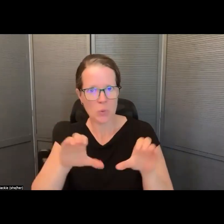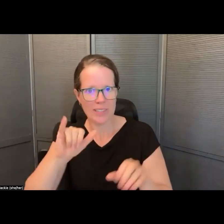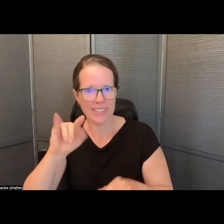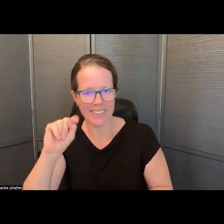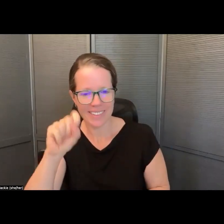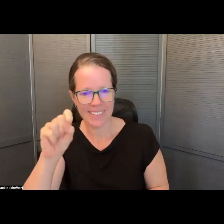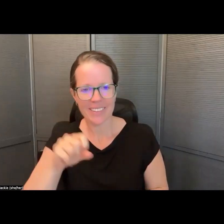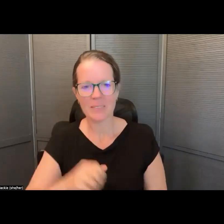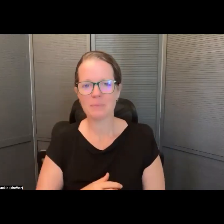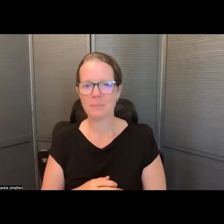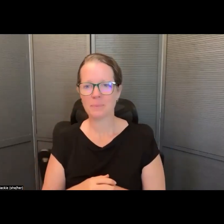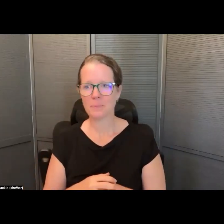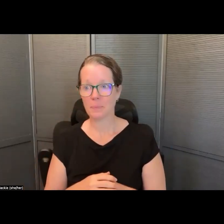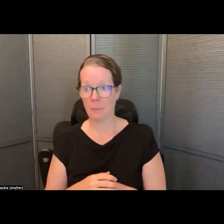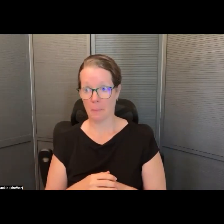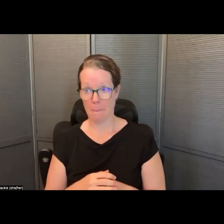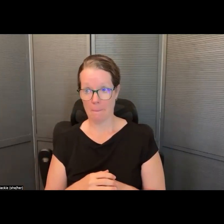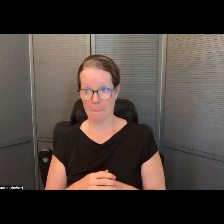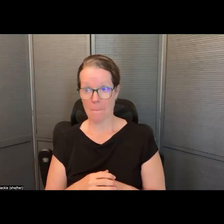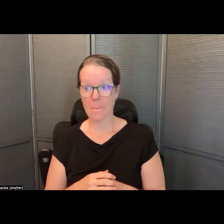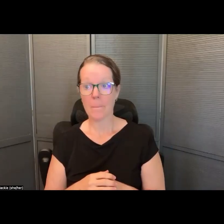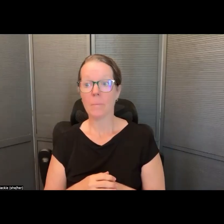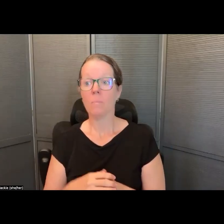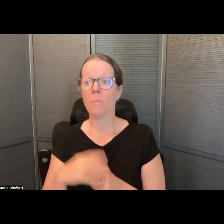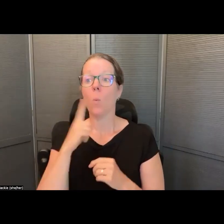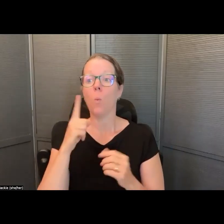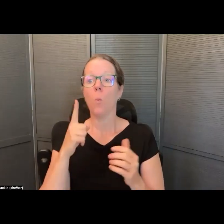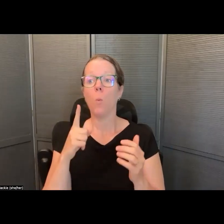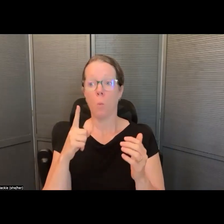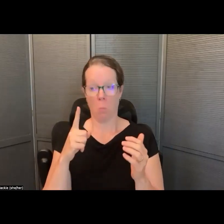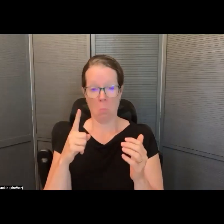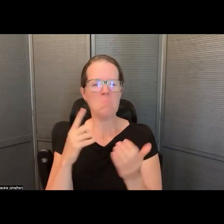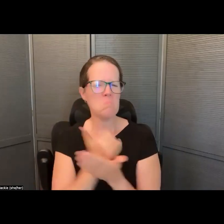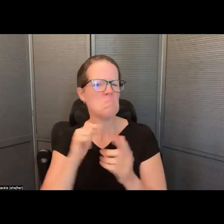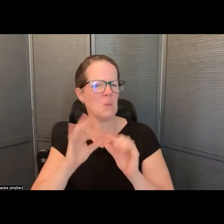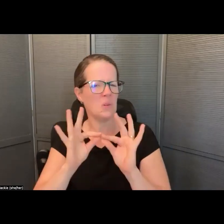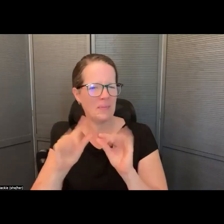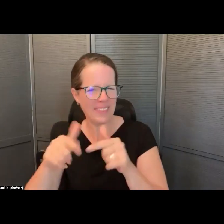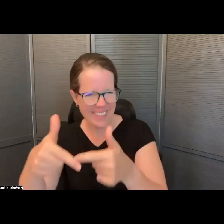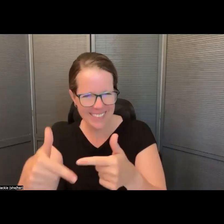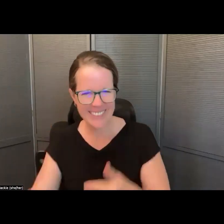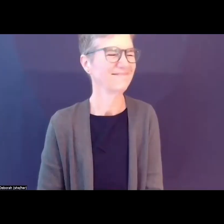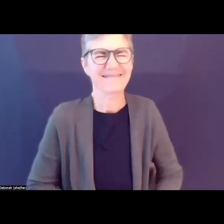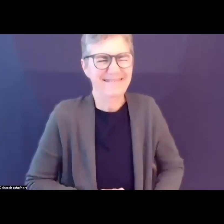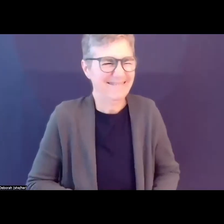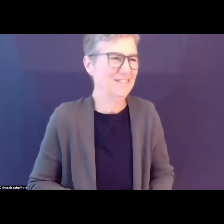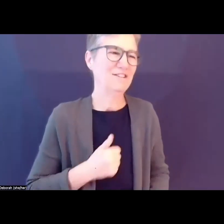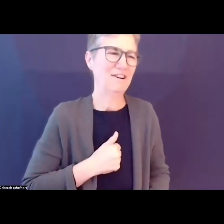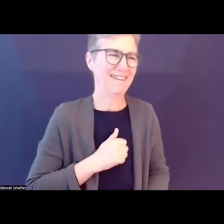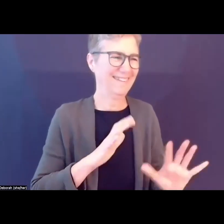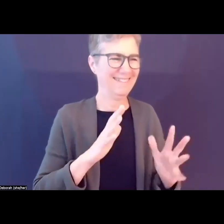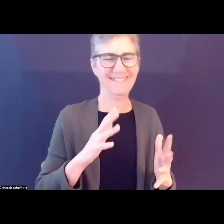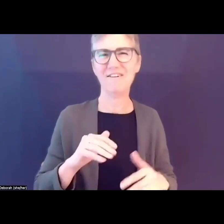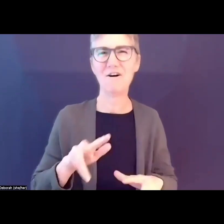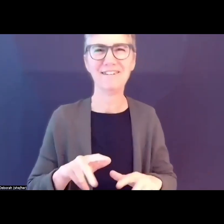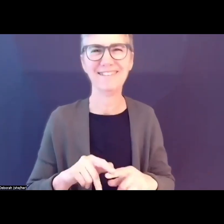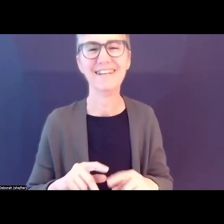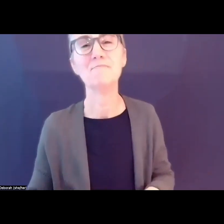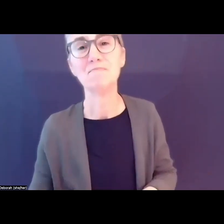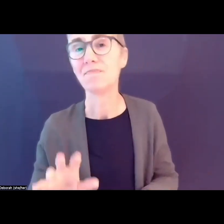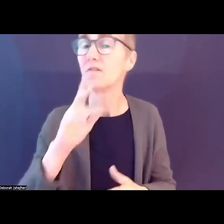typical long-standing research model of researchers, experts coming together,